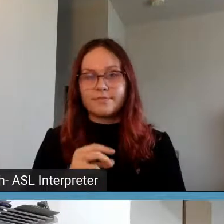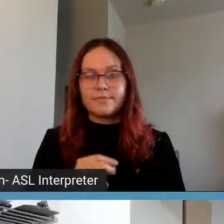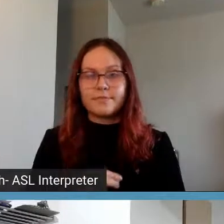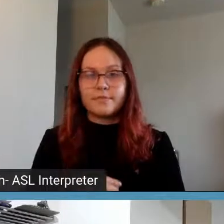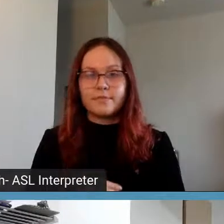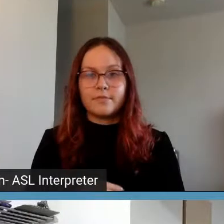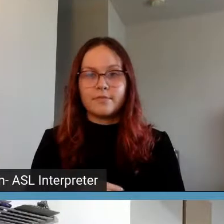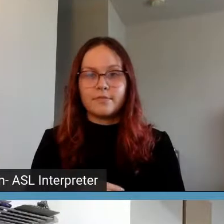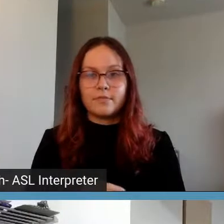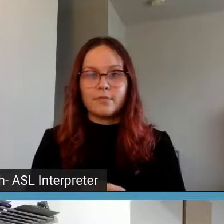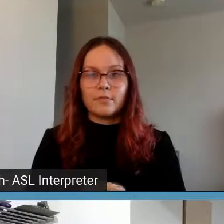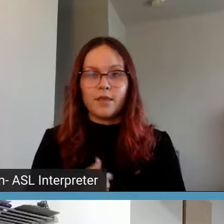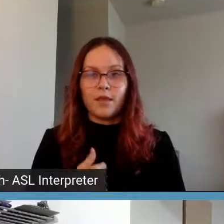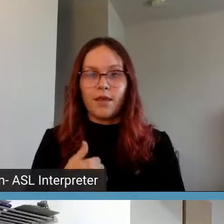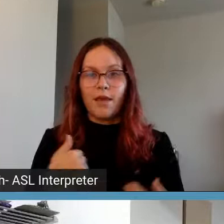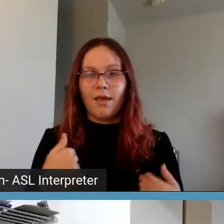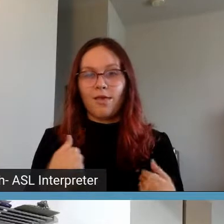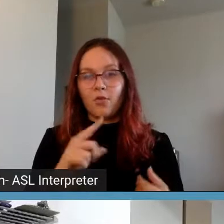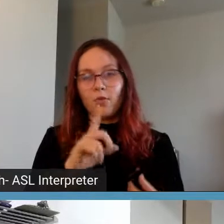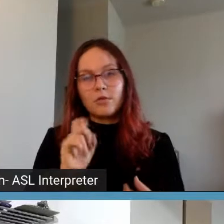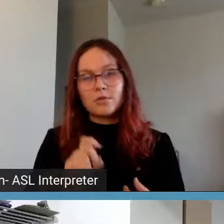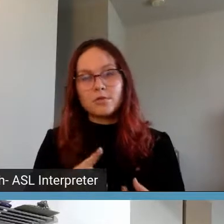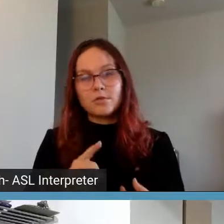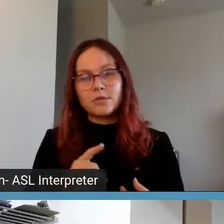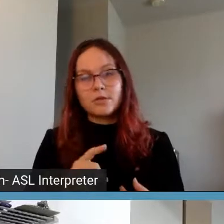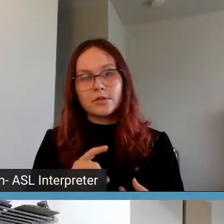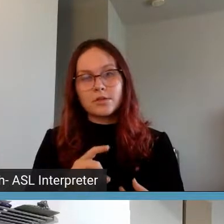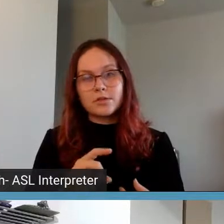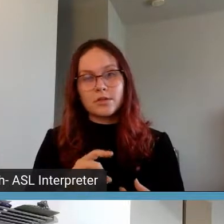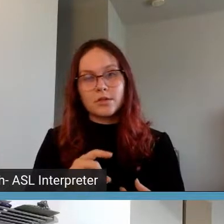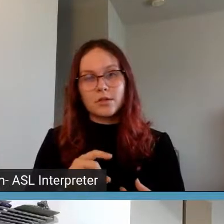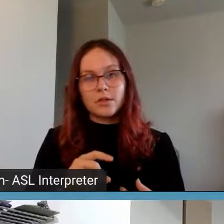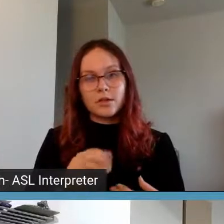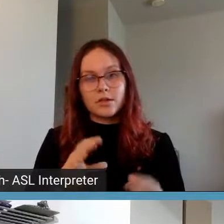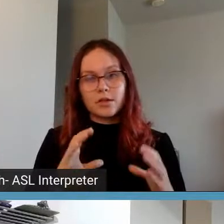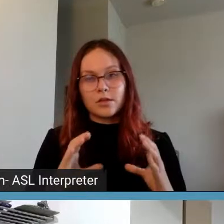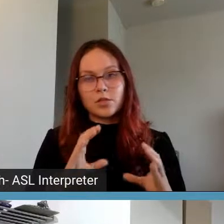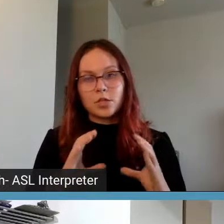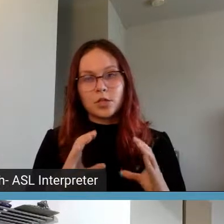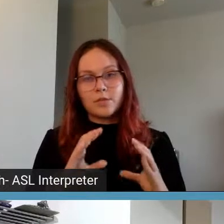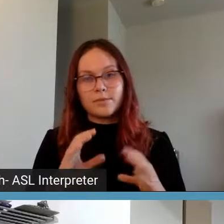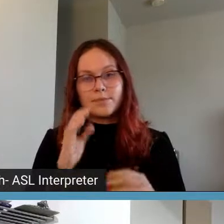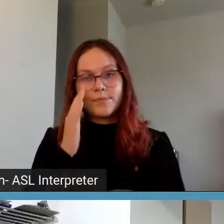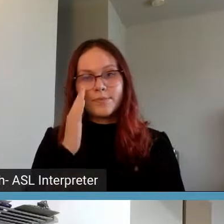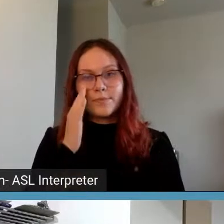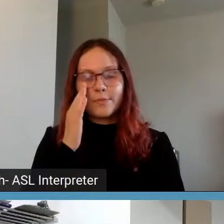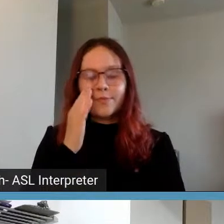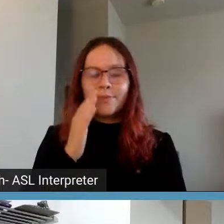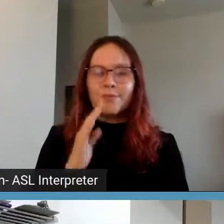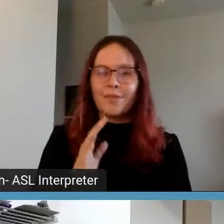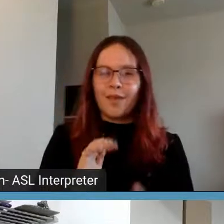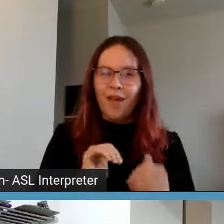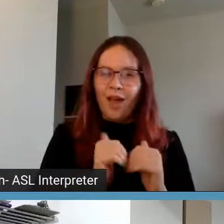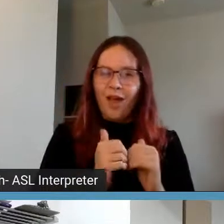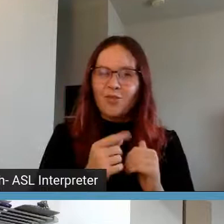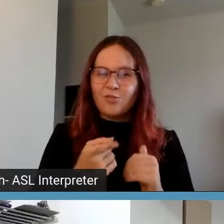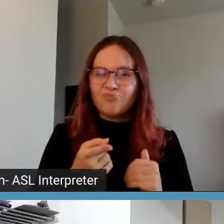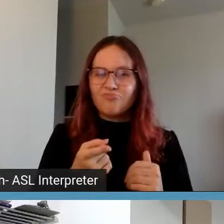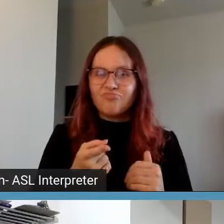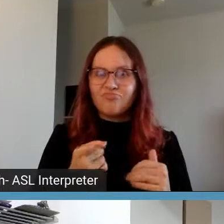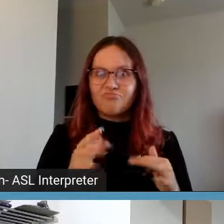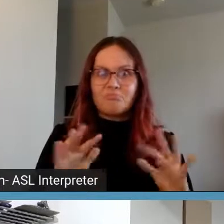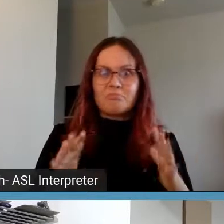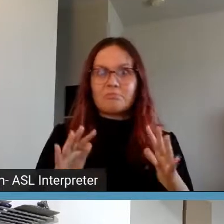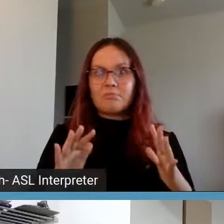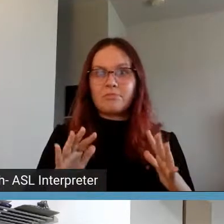some questions, it looks like, in the chat. Folks, how do you guys keep from freaking out over the technology? I mean, the technology, you just